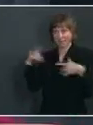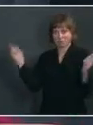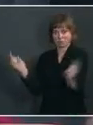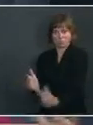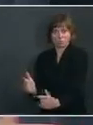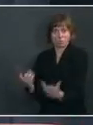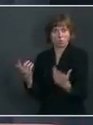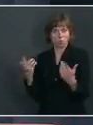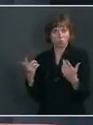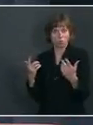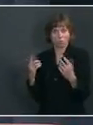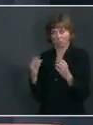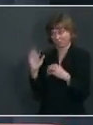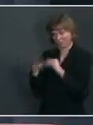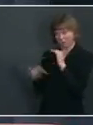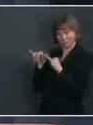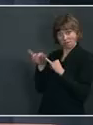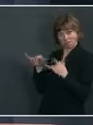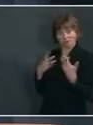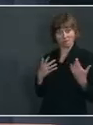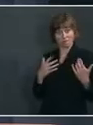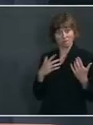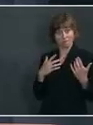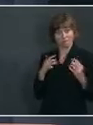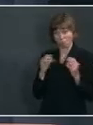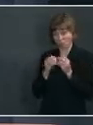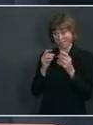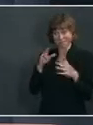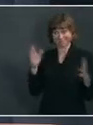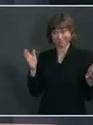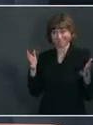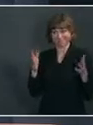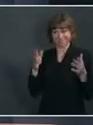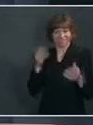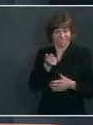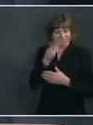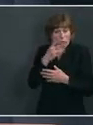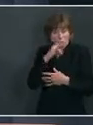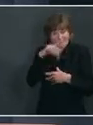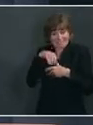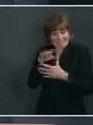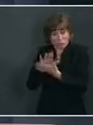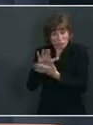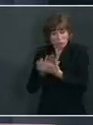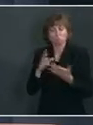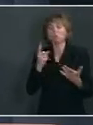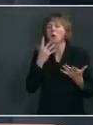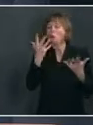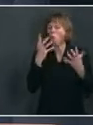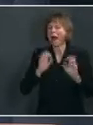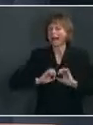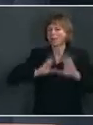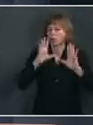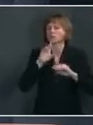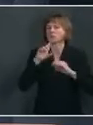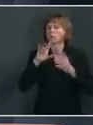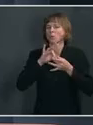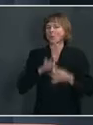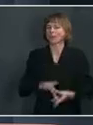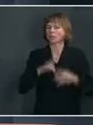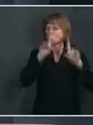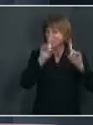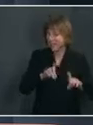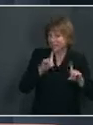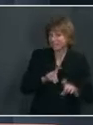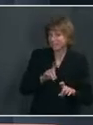walking into the school, and they want to ensure that there's clarity on testing needs, class size needs,